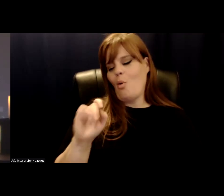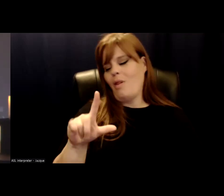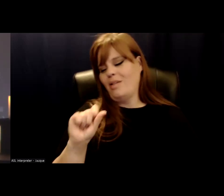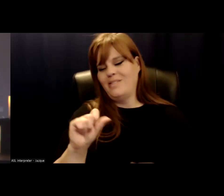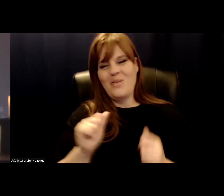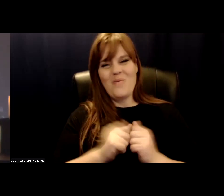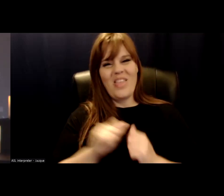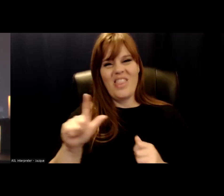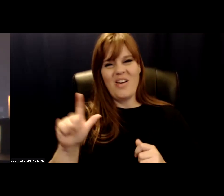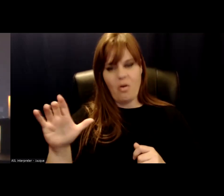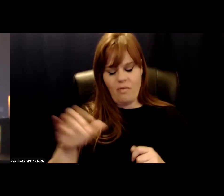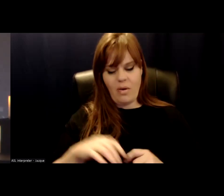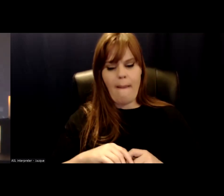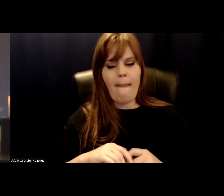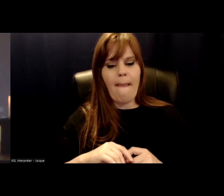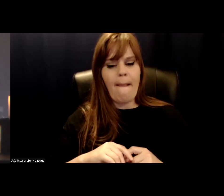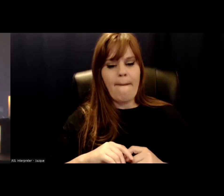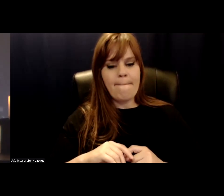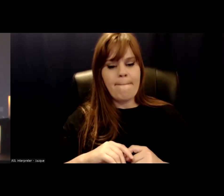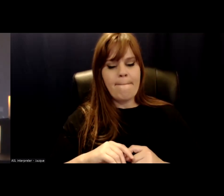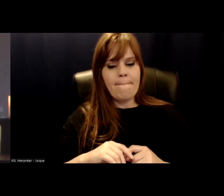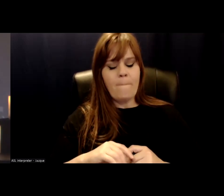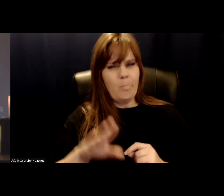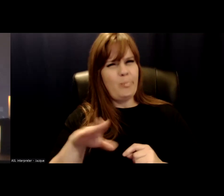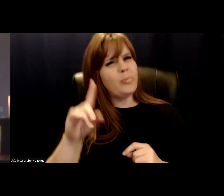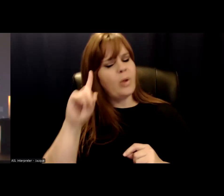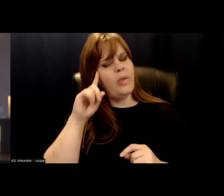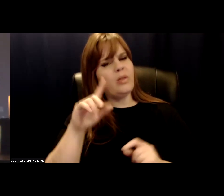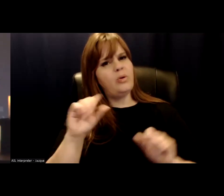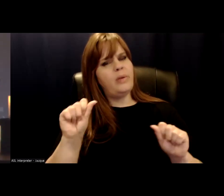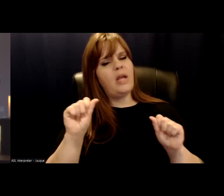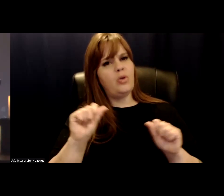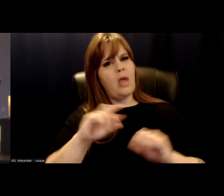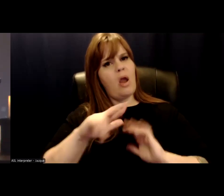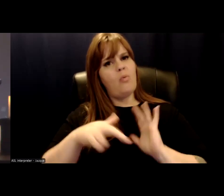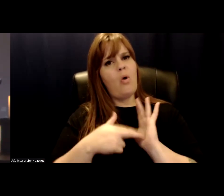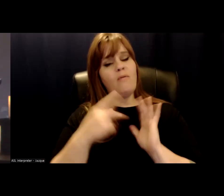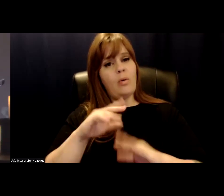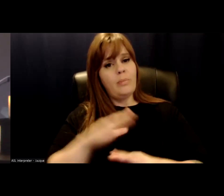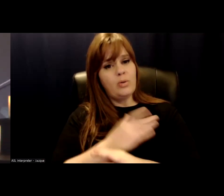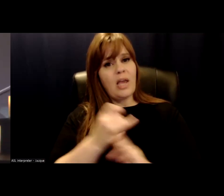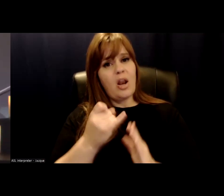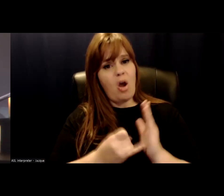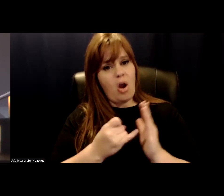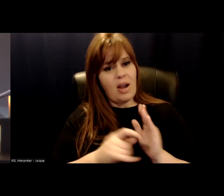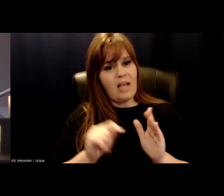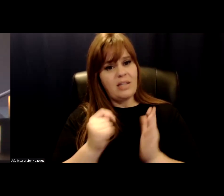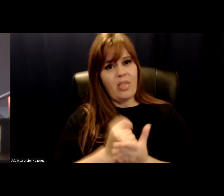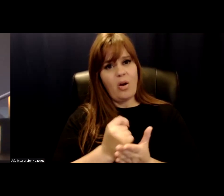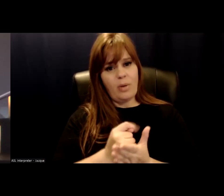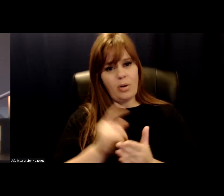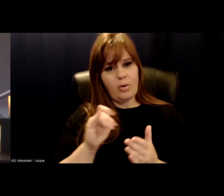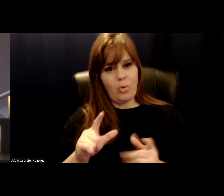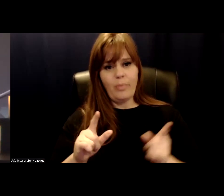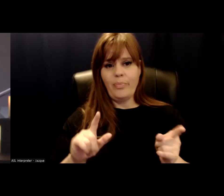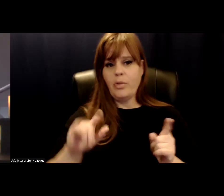there is potentially a role for music and art as a therapeutic tool? So this is a great question.